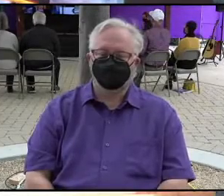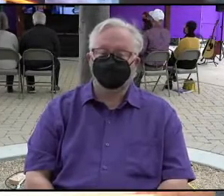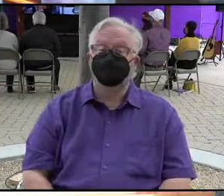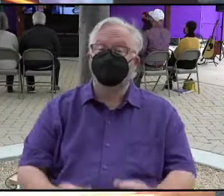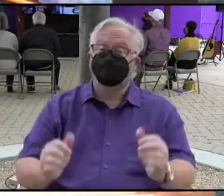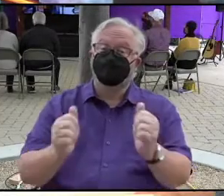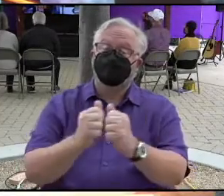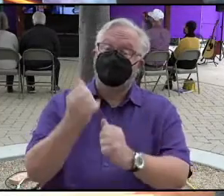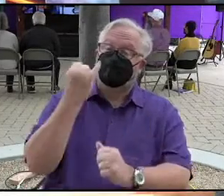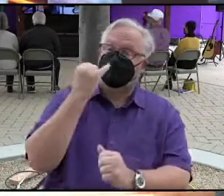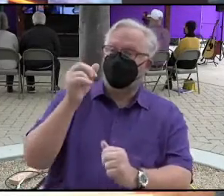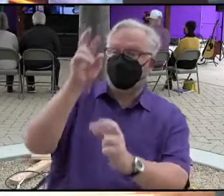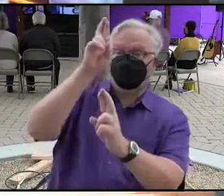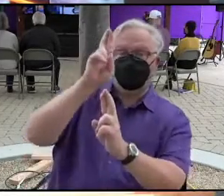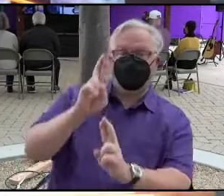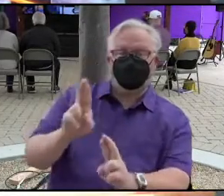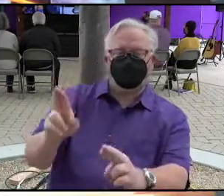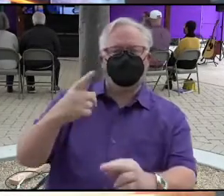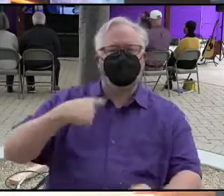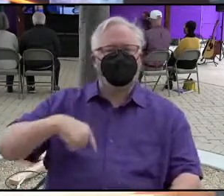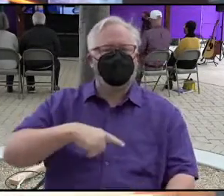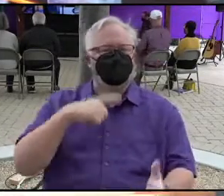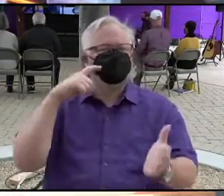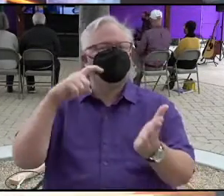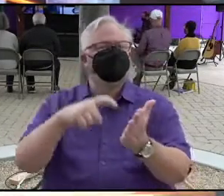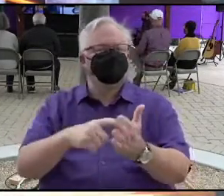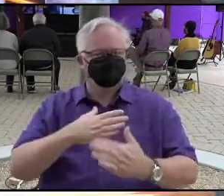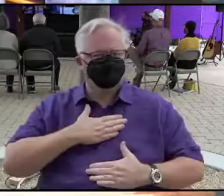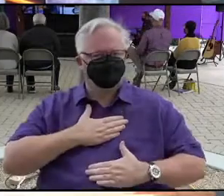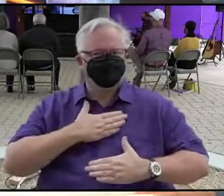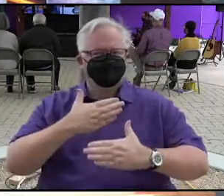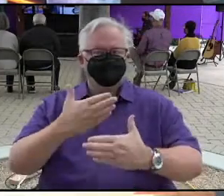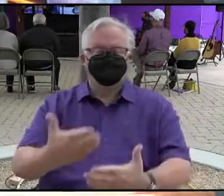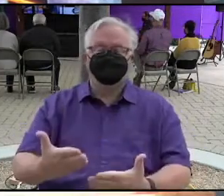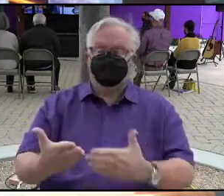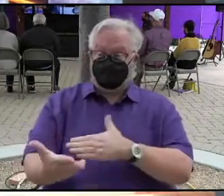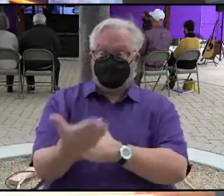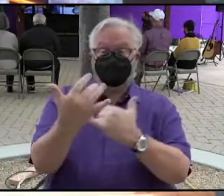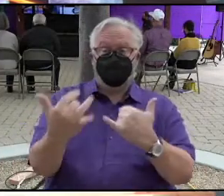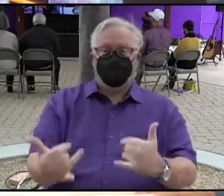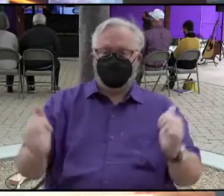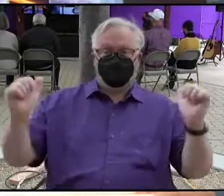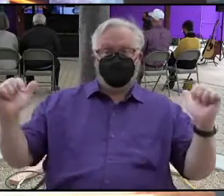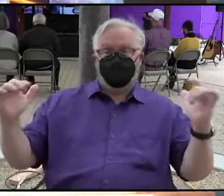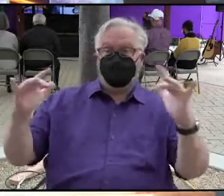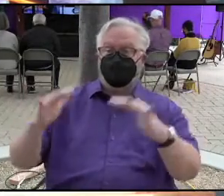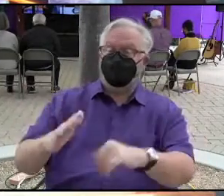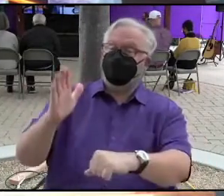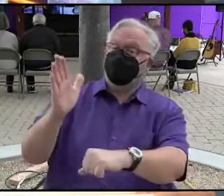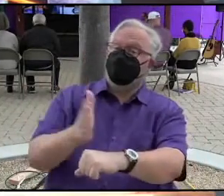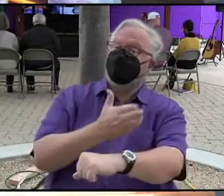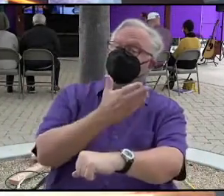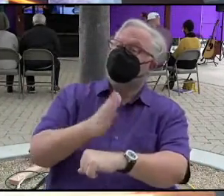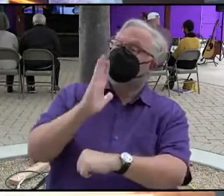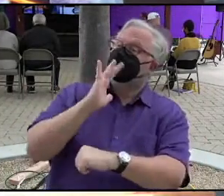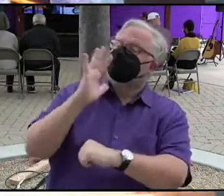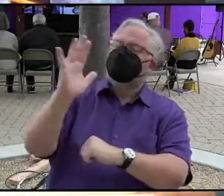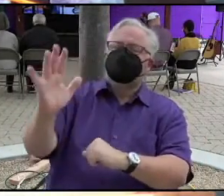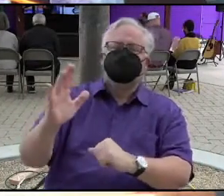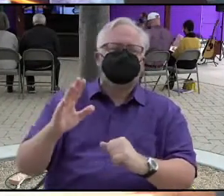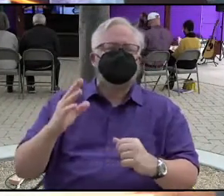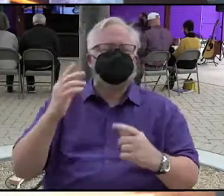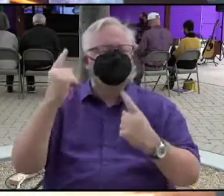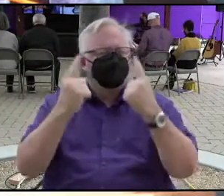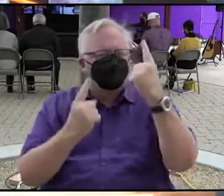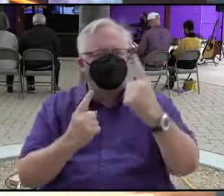In a spirit of reverence, we acknowledge that we gather this morning to sing, reflect, learn, and